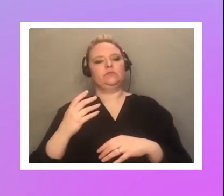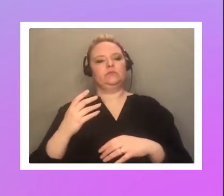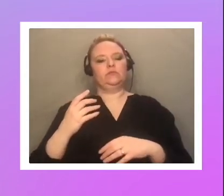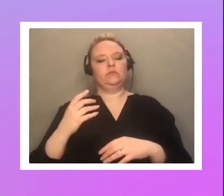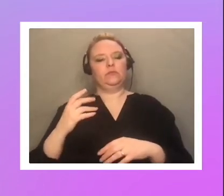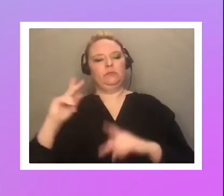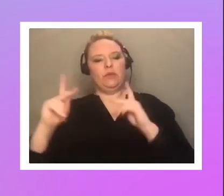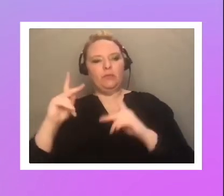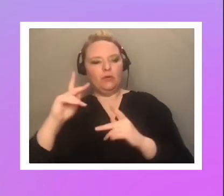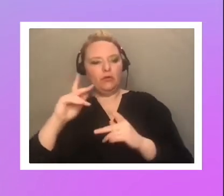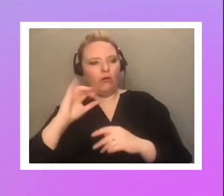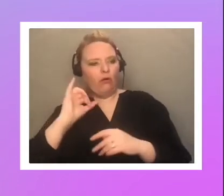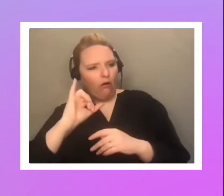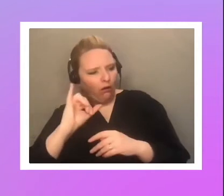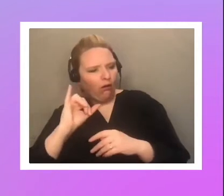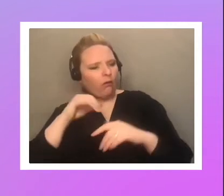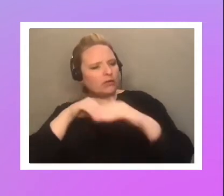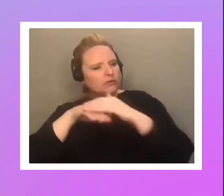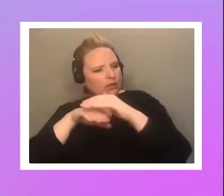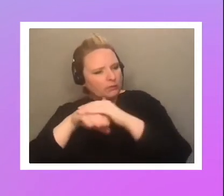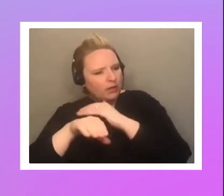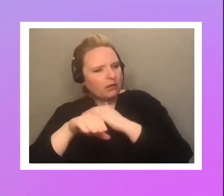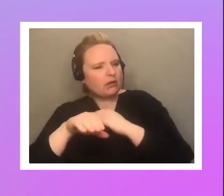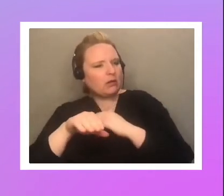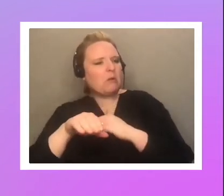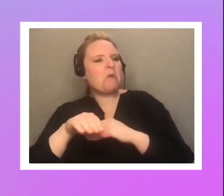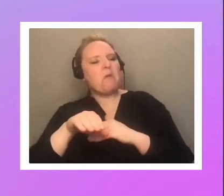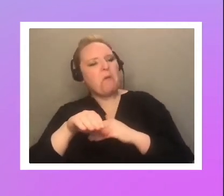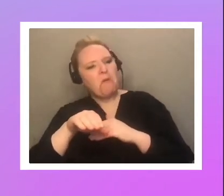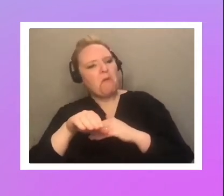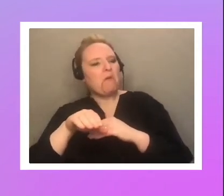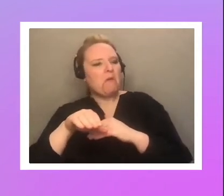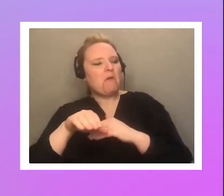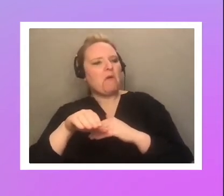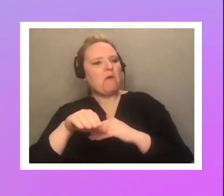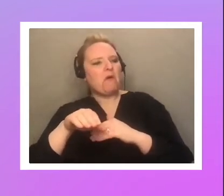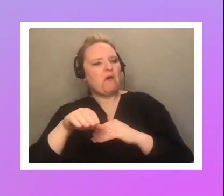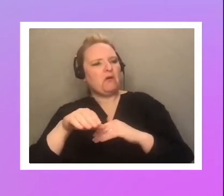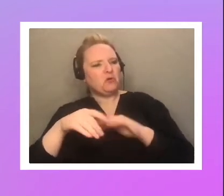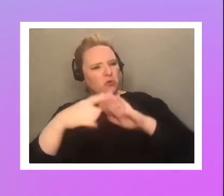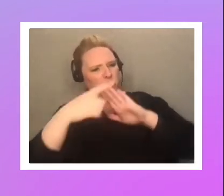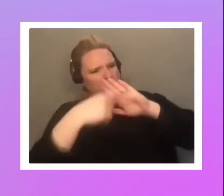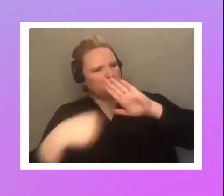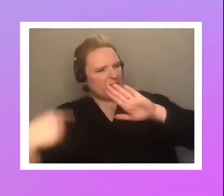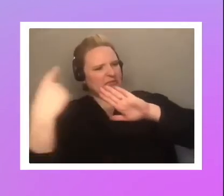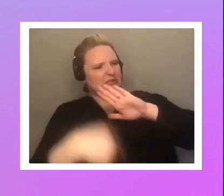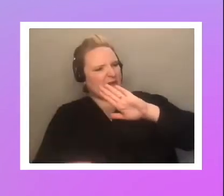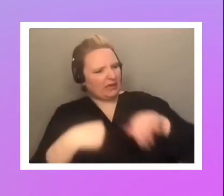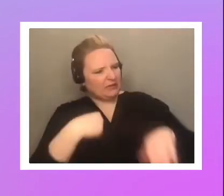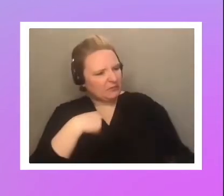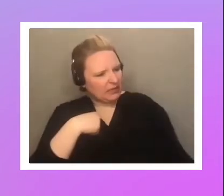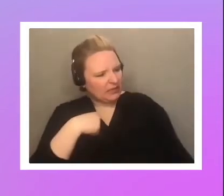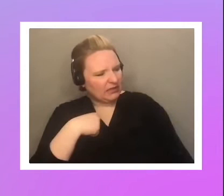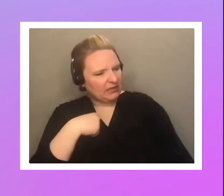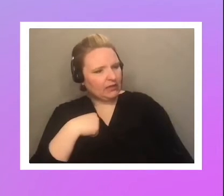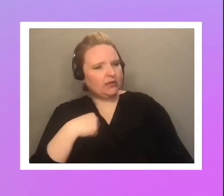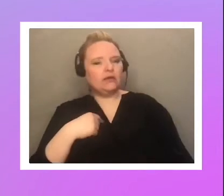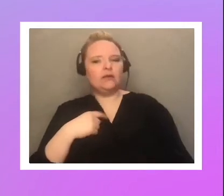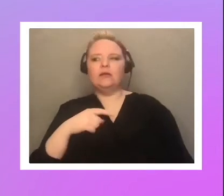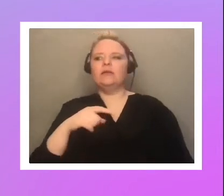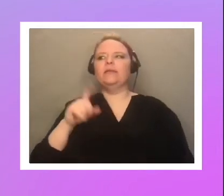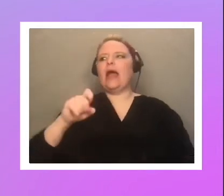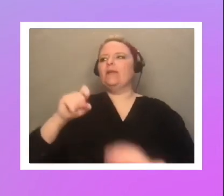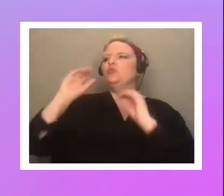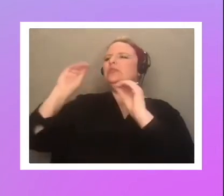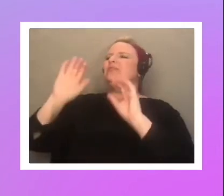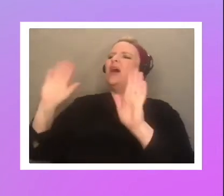about accessibility, they often take it as criticism. And you'll have to coach them and let